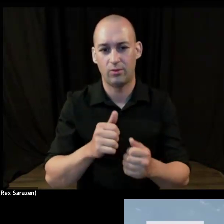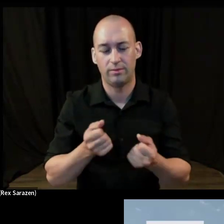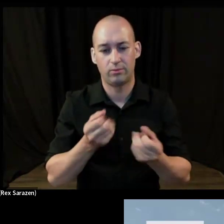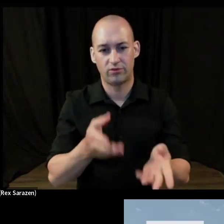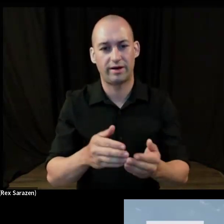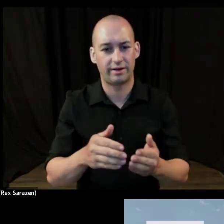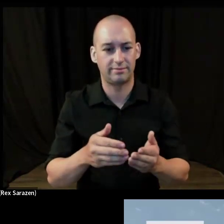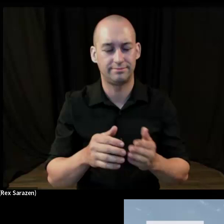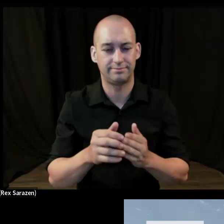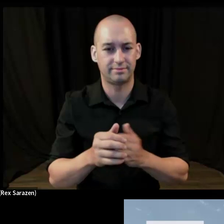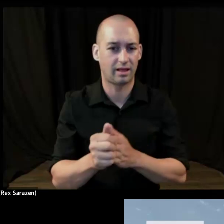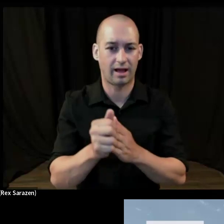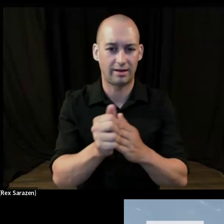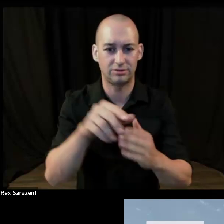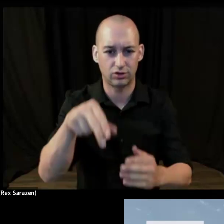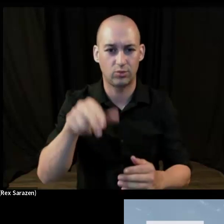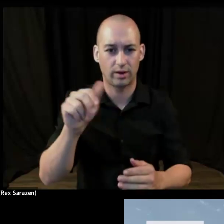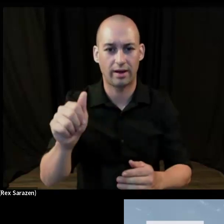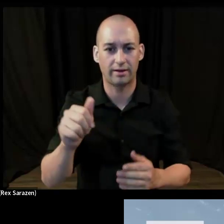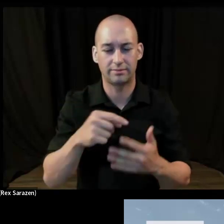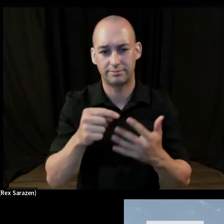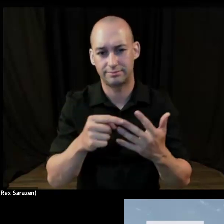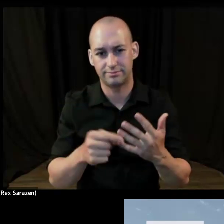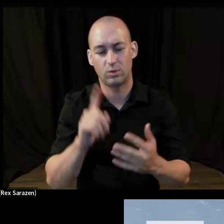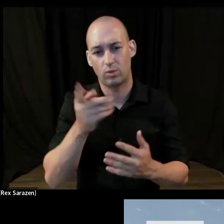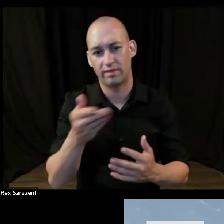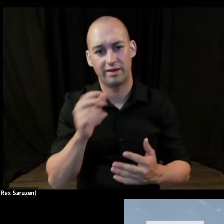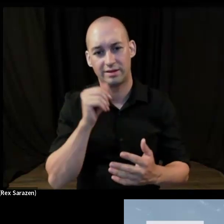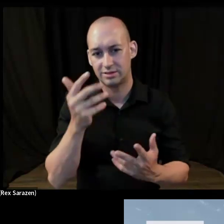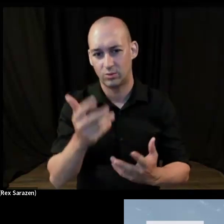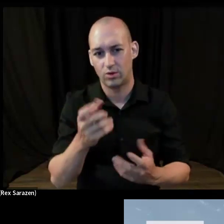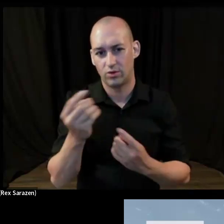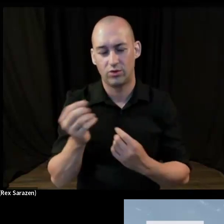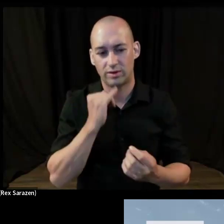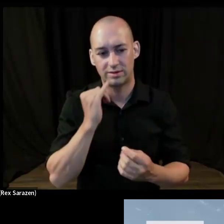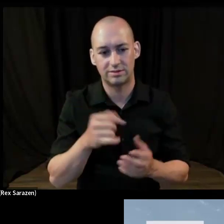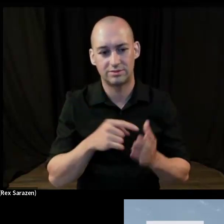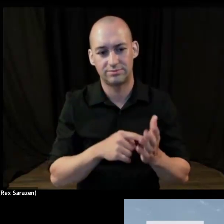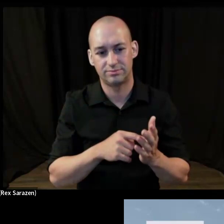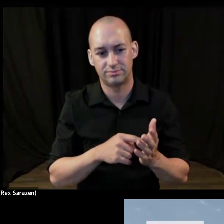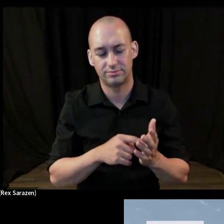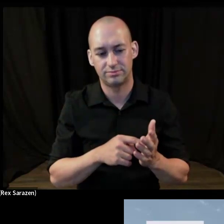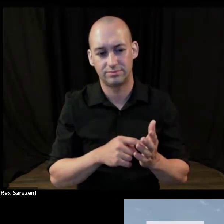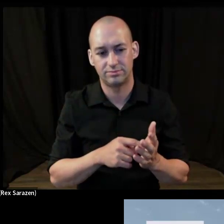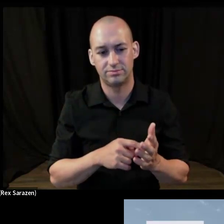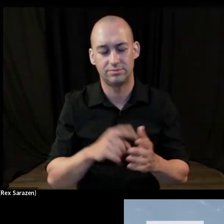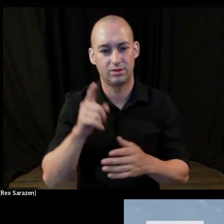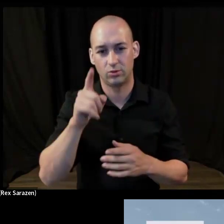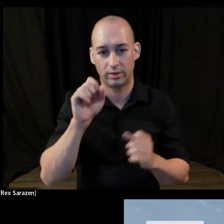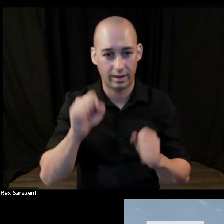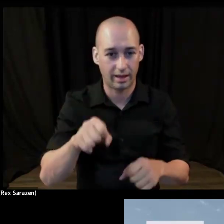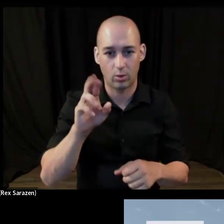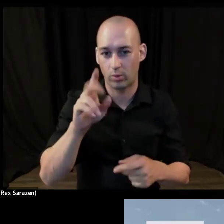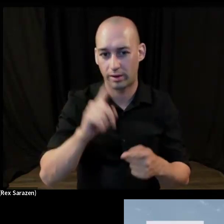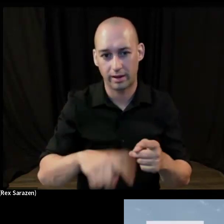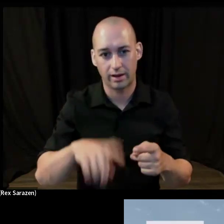through Q&As, et cetera. I think the one thing we don't want to do is appear to be heavy-handed and saying, you know, you can or can't do